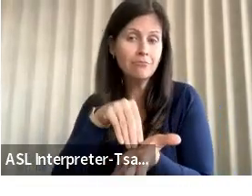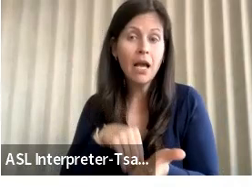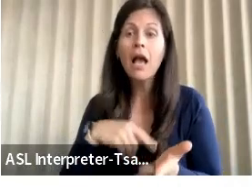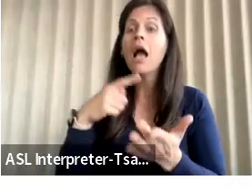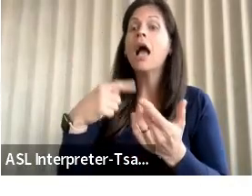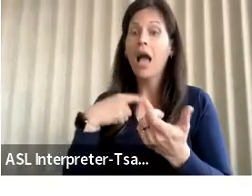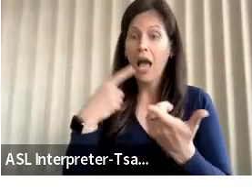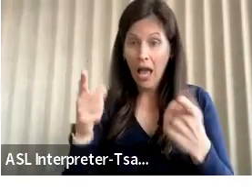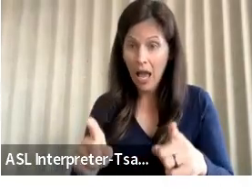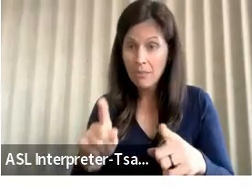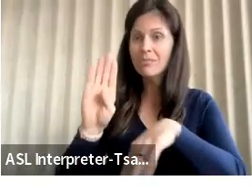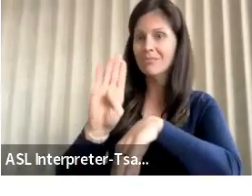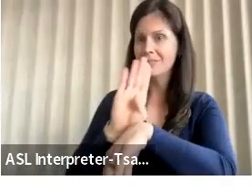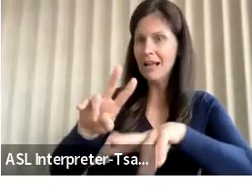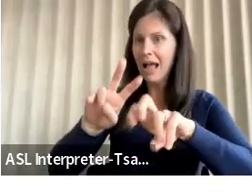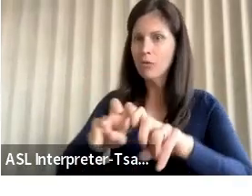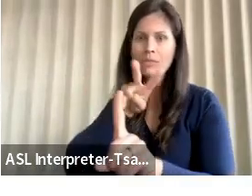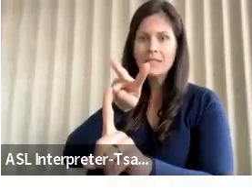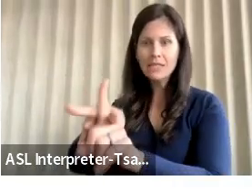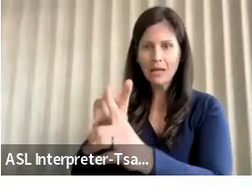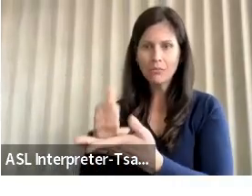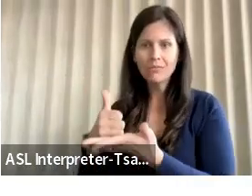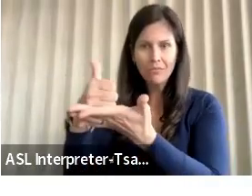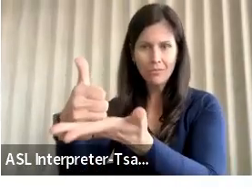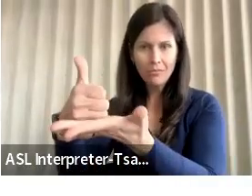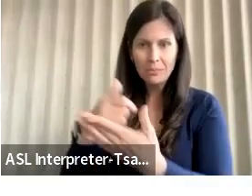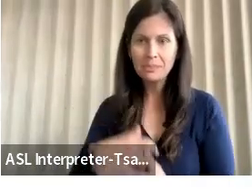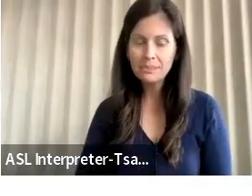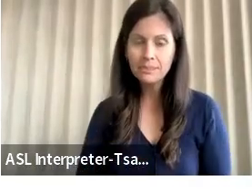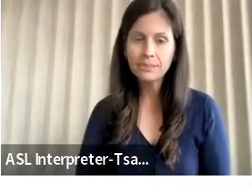assigned to assist you.